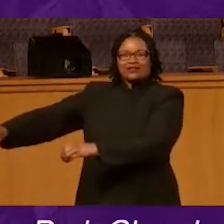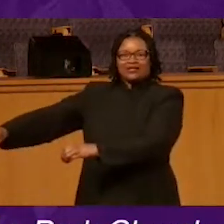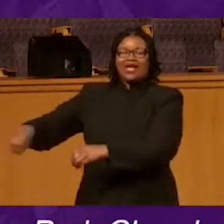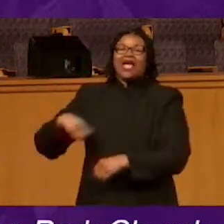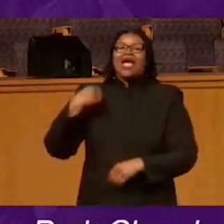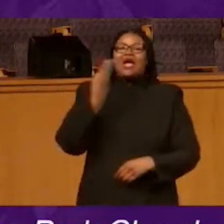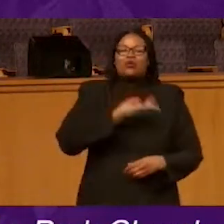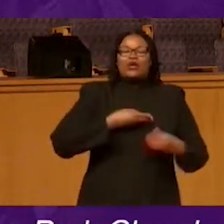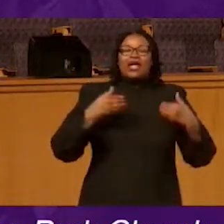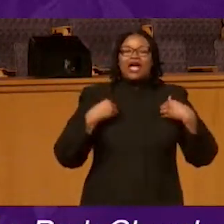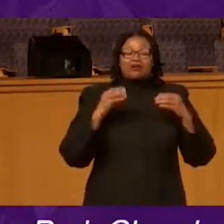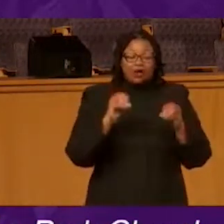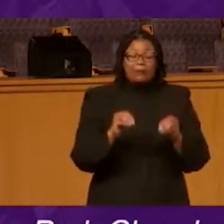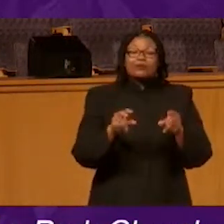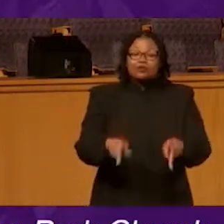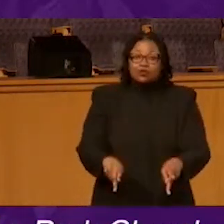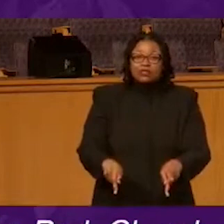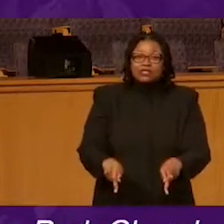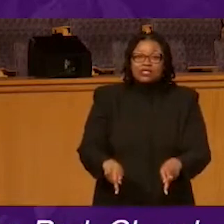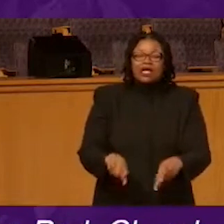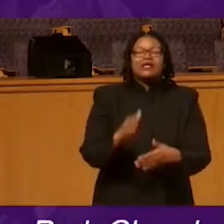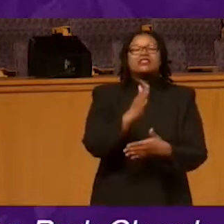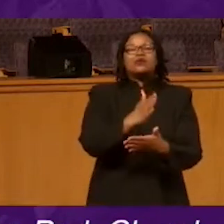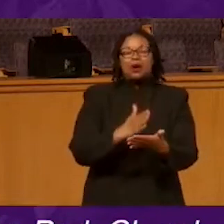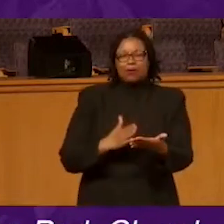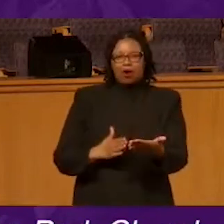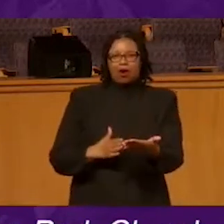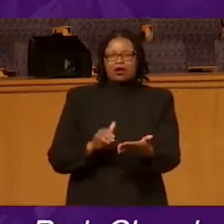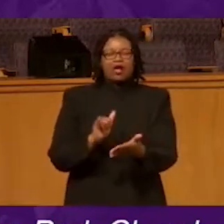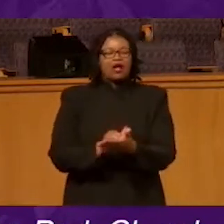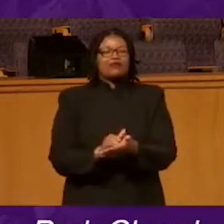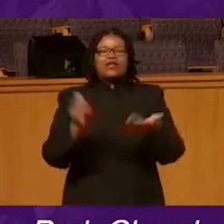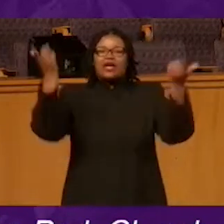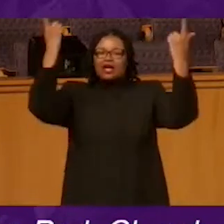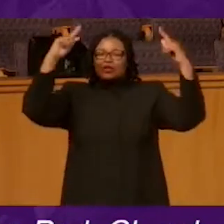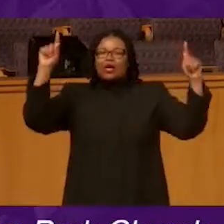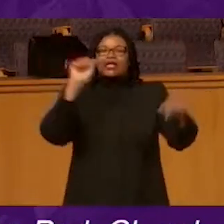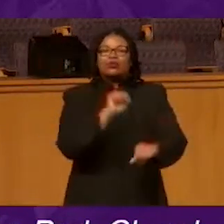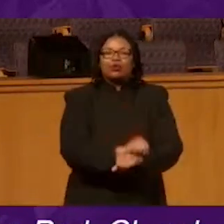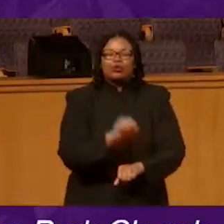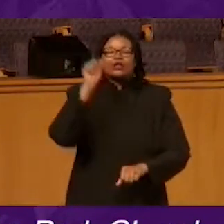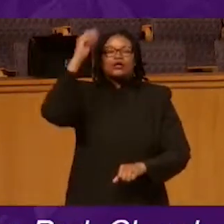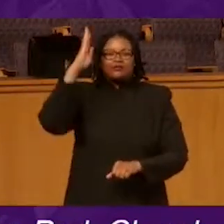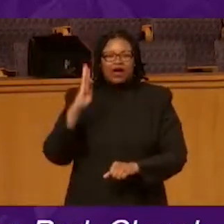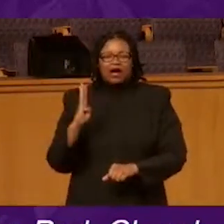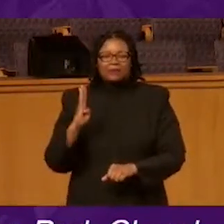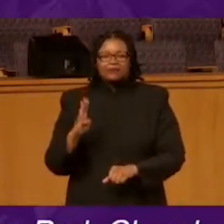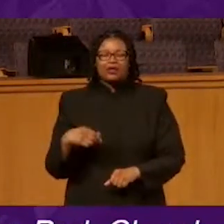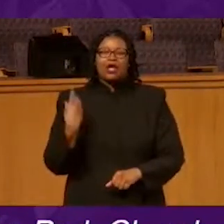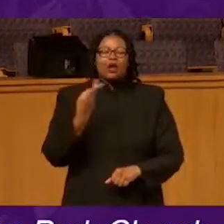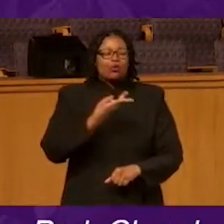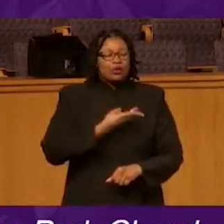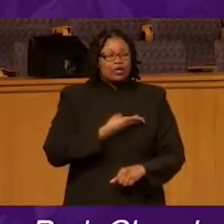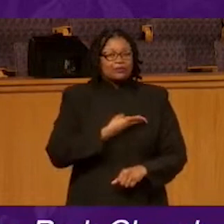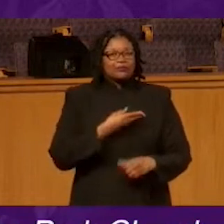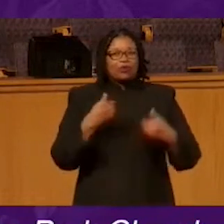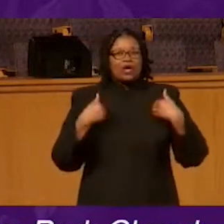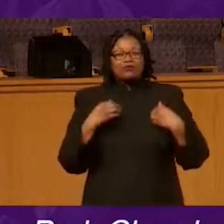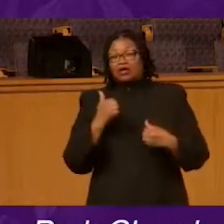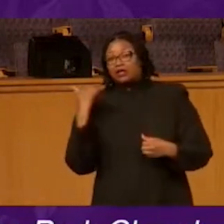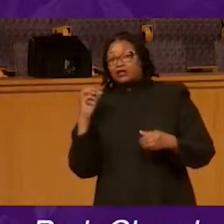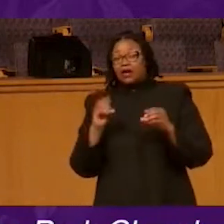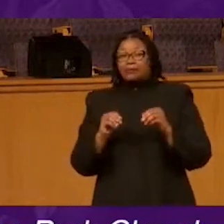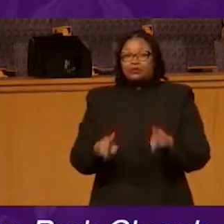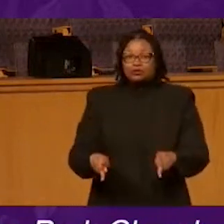we have the opportunity to be a part of that great work of God. But we're going to have another chance